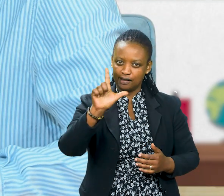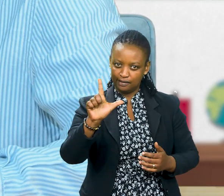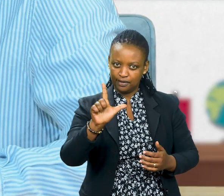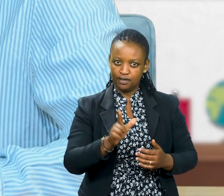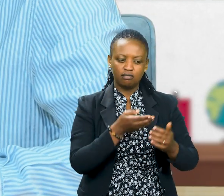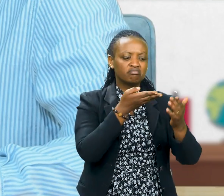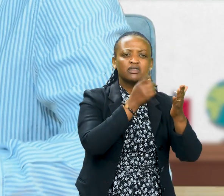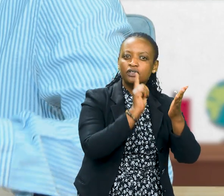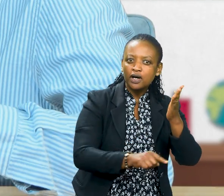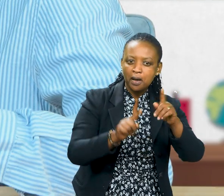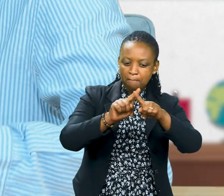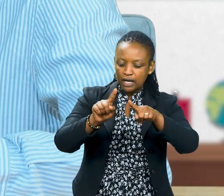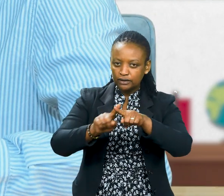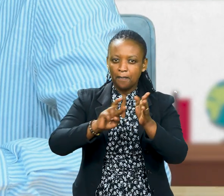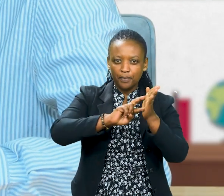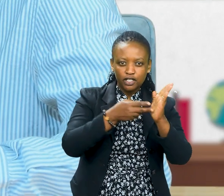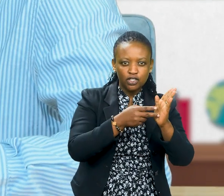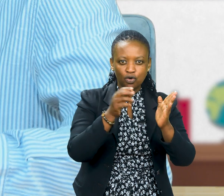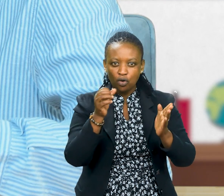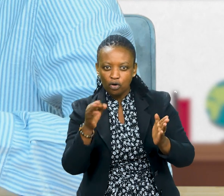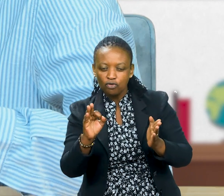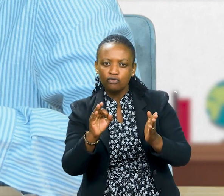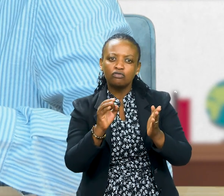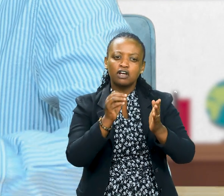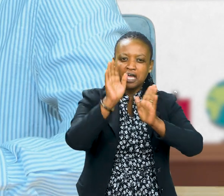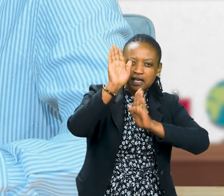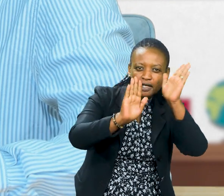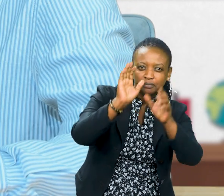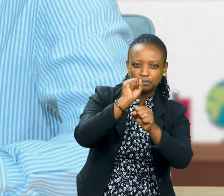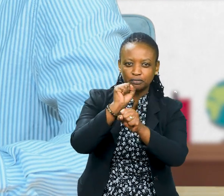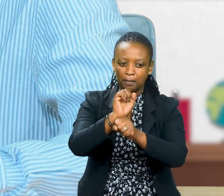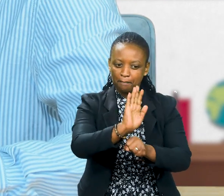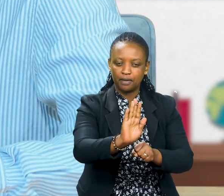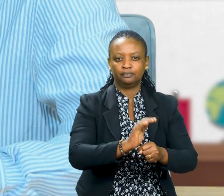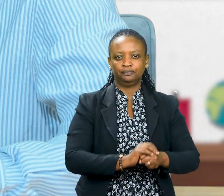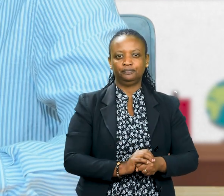UDL. That is multiple means of engagement.